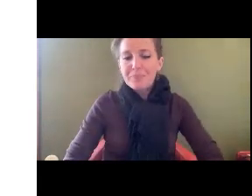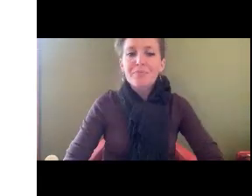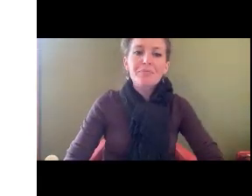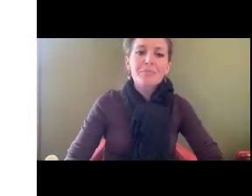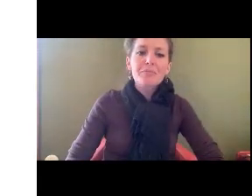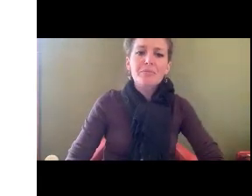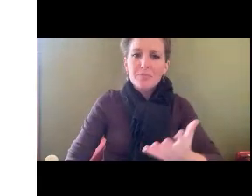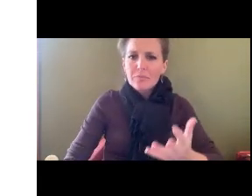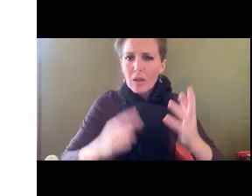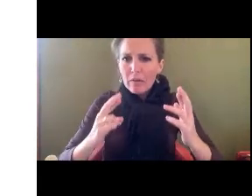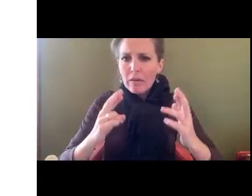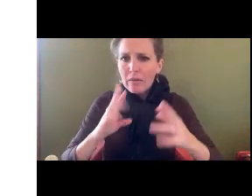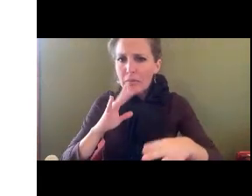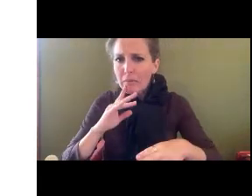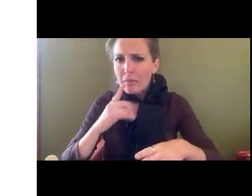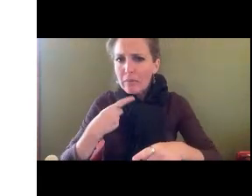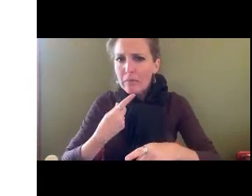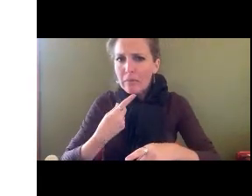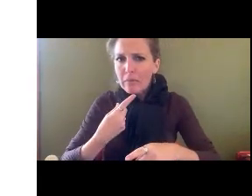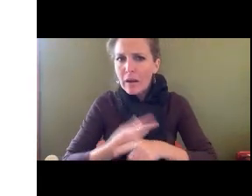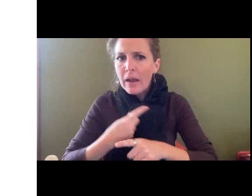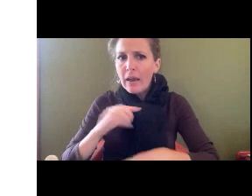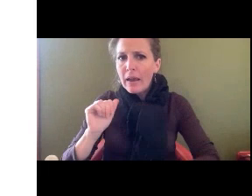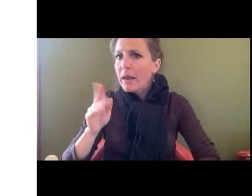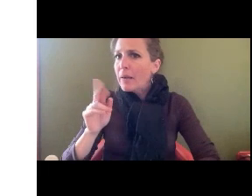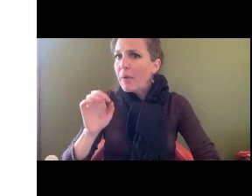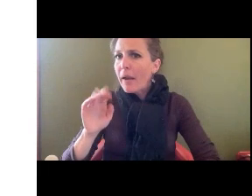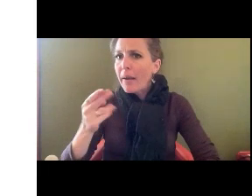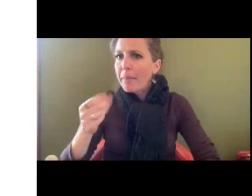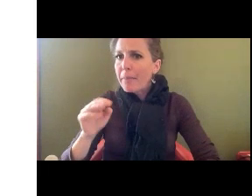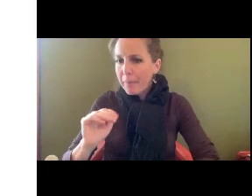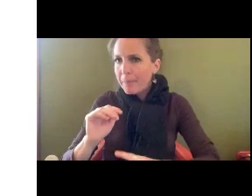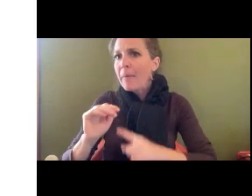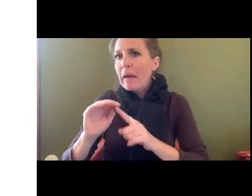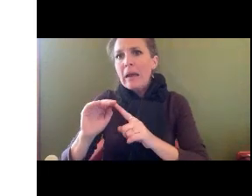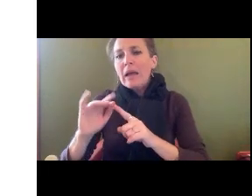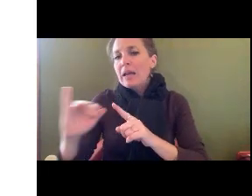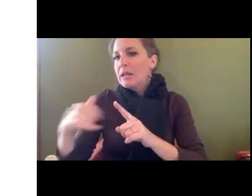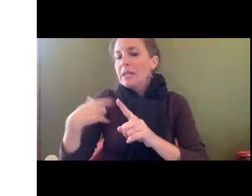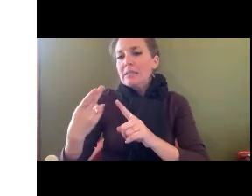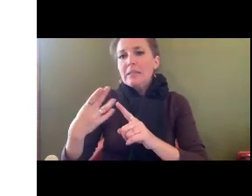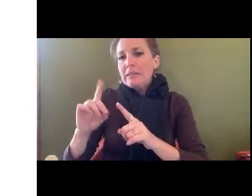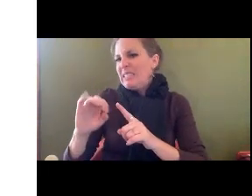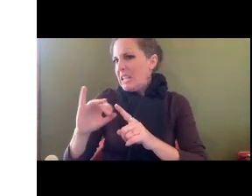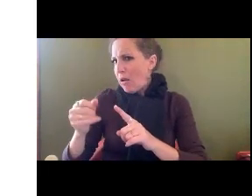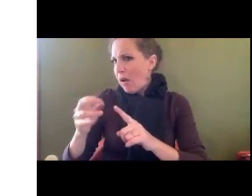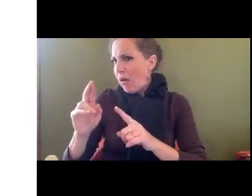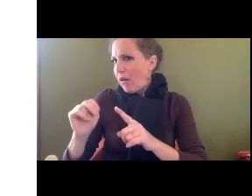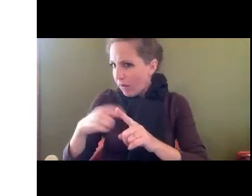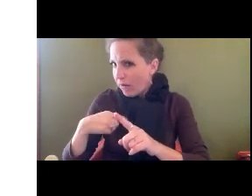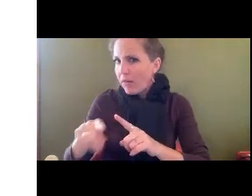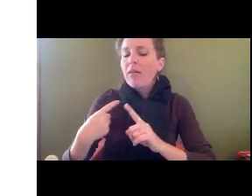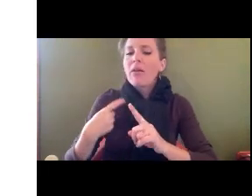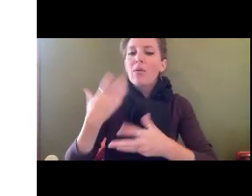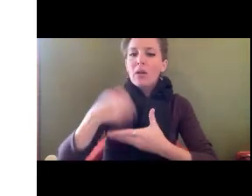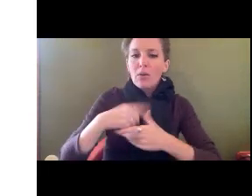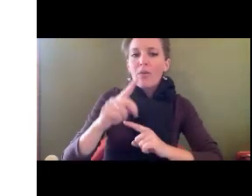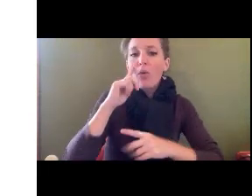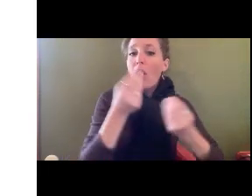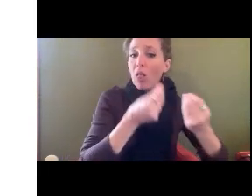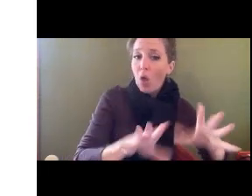hopefully I'm pronouncing his name right, Ibrahim Sheikh Diong was selected as the inaugural executive director for this new fund, responding to loss and